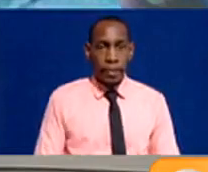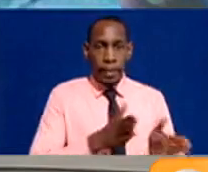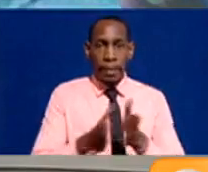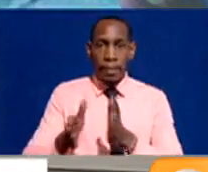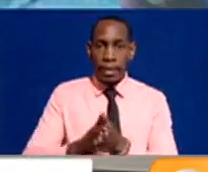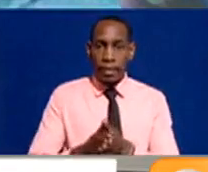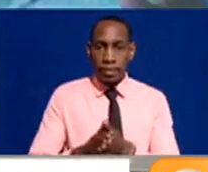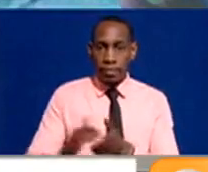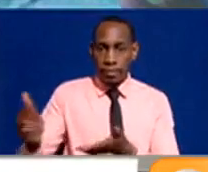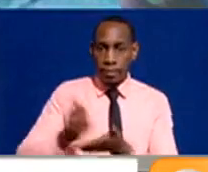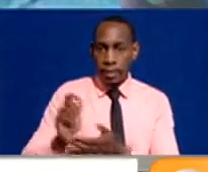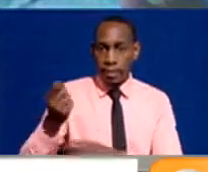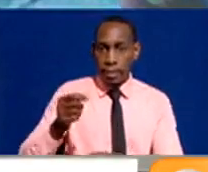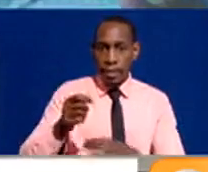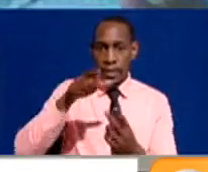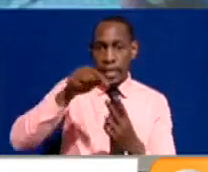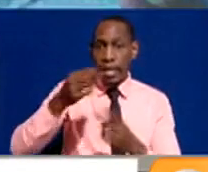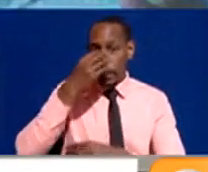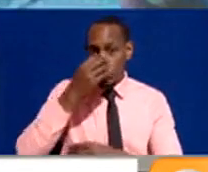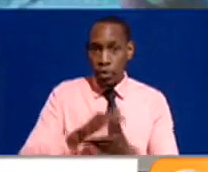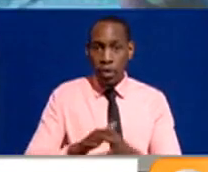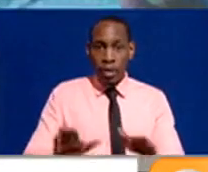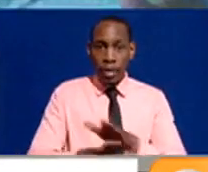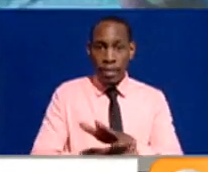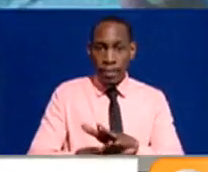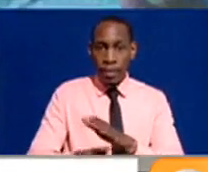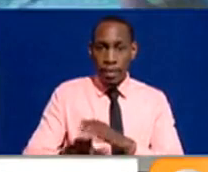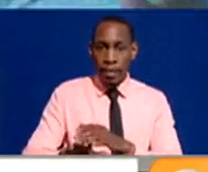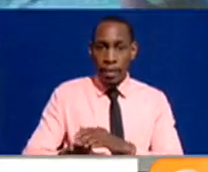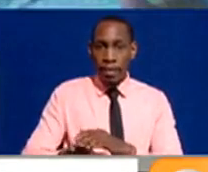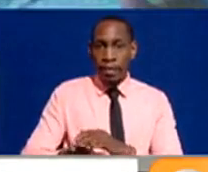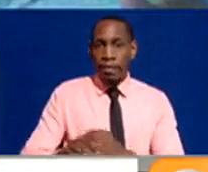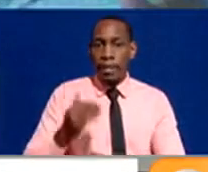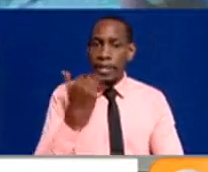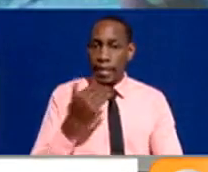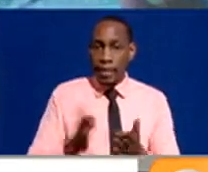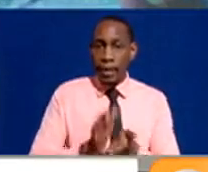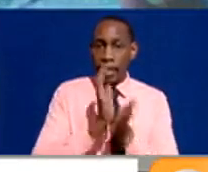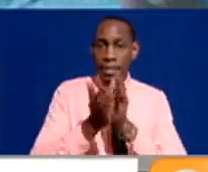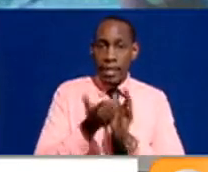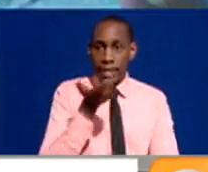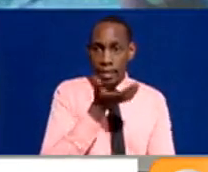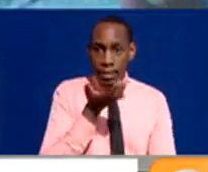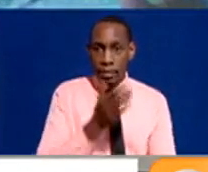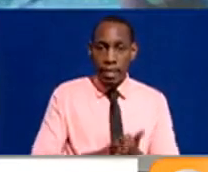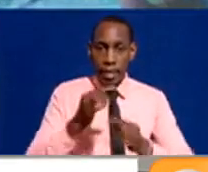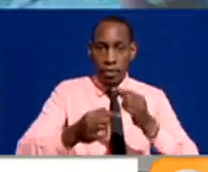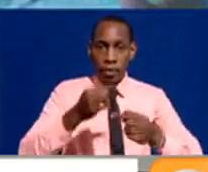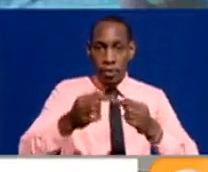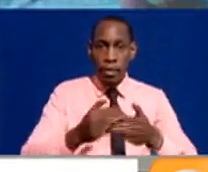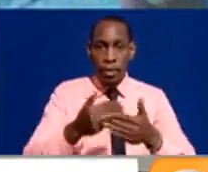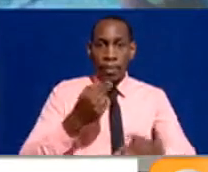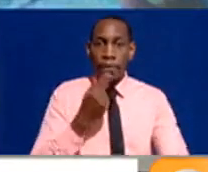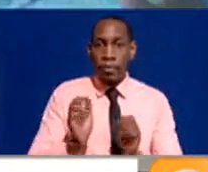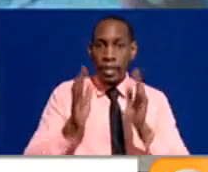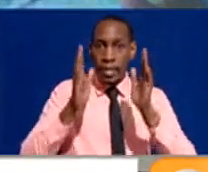preparations for the inauguration of President-elect William Ruto and his deputy Rigathi Gachagua at the Kasarani Stadium carried on ahead of